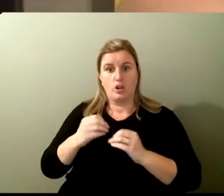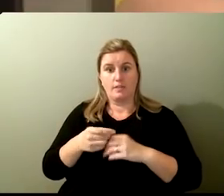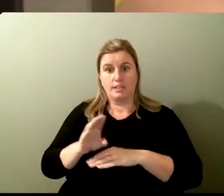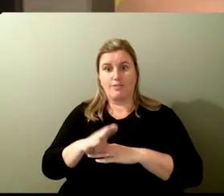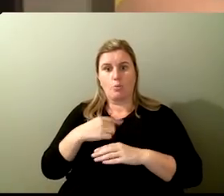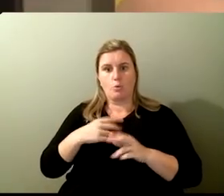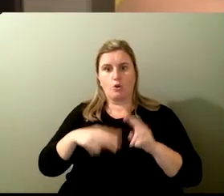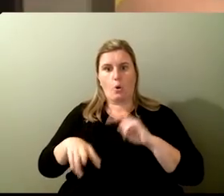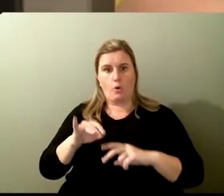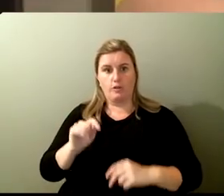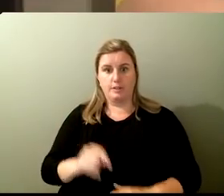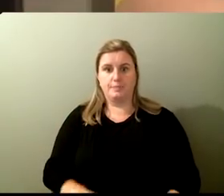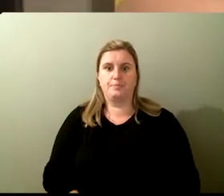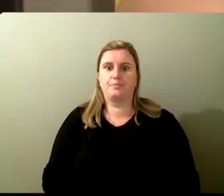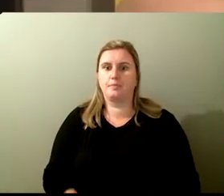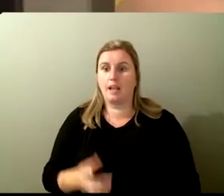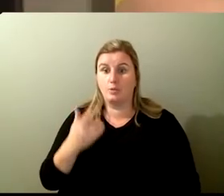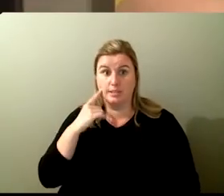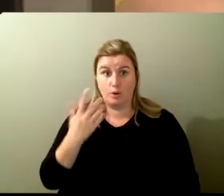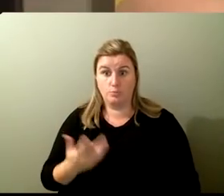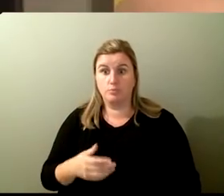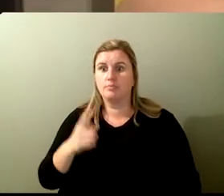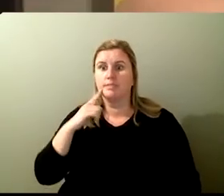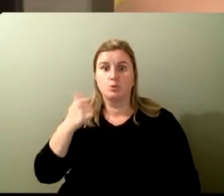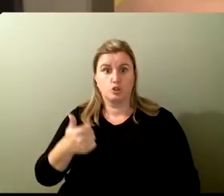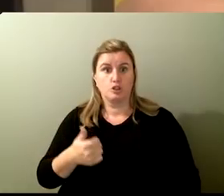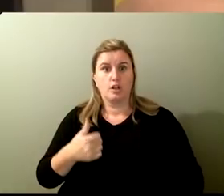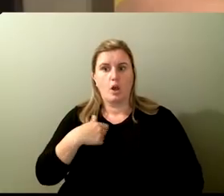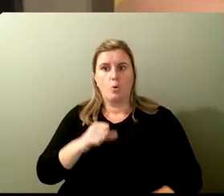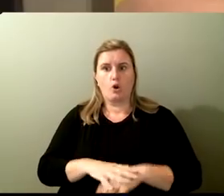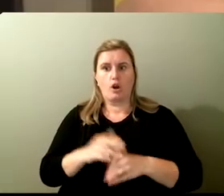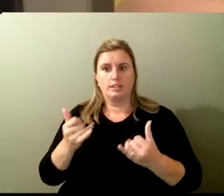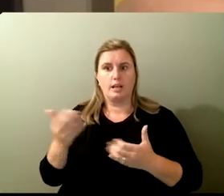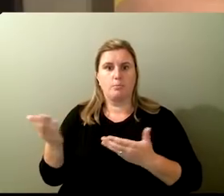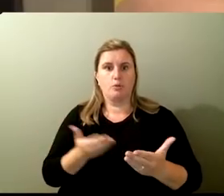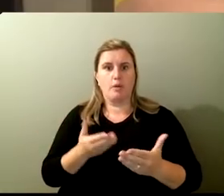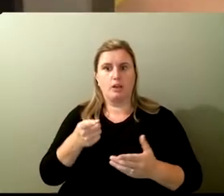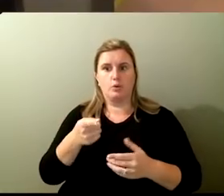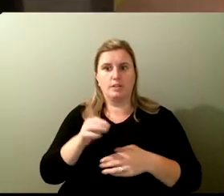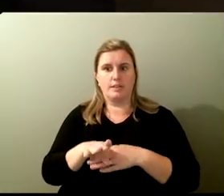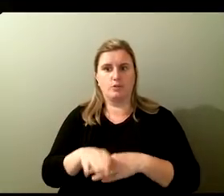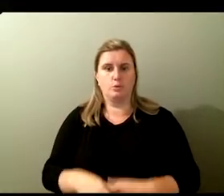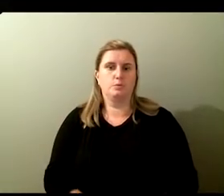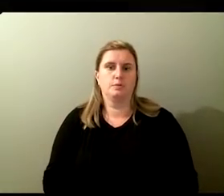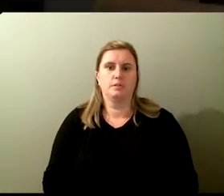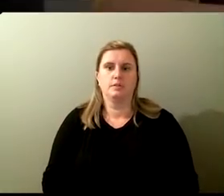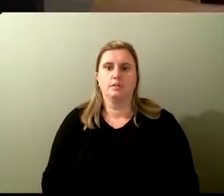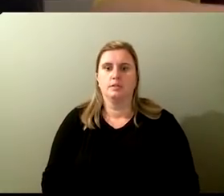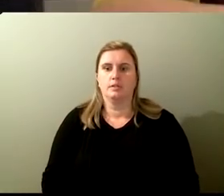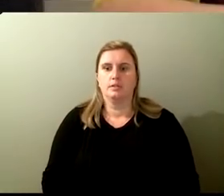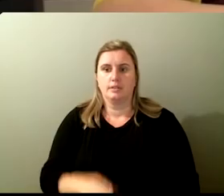we will go over it. How does that sound? Sounds good. I'll work on it today and bring it by this afternoon. Hey,